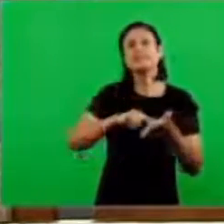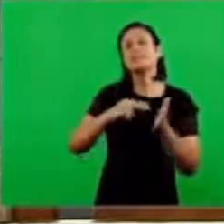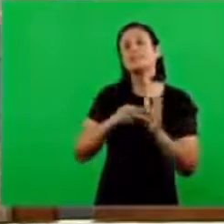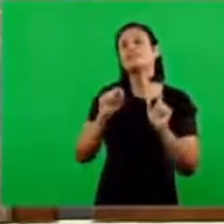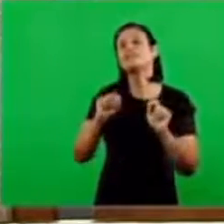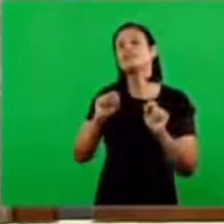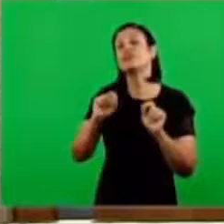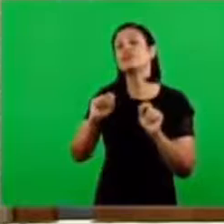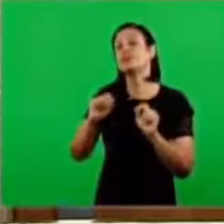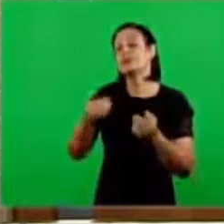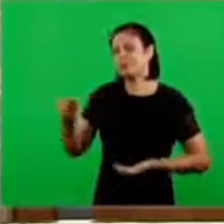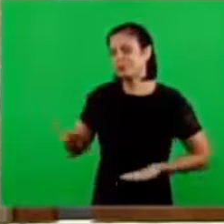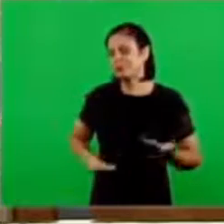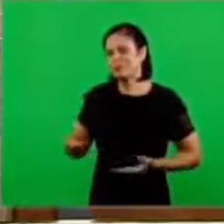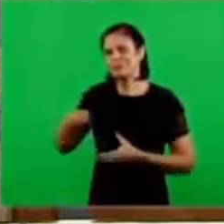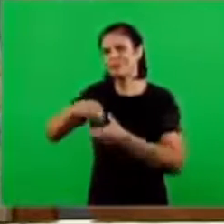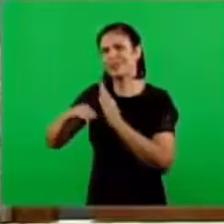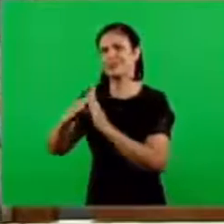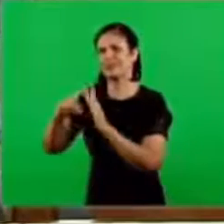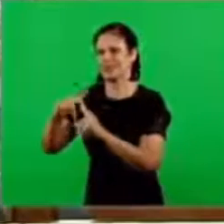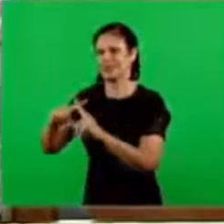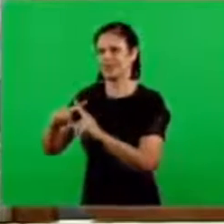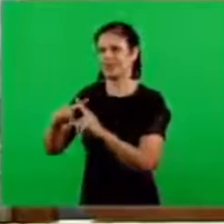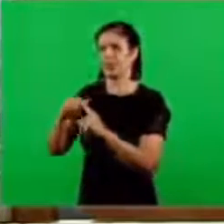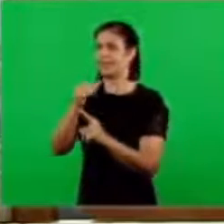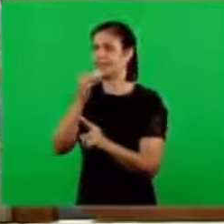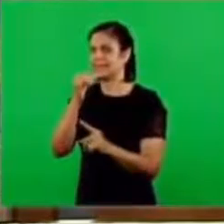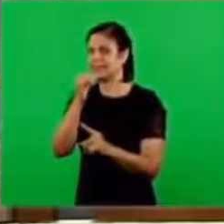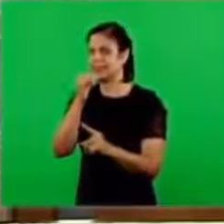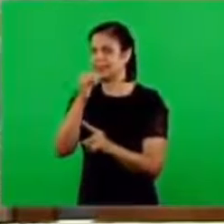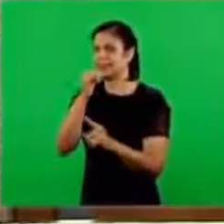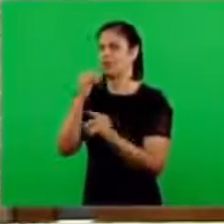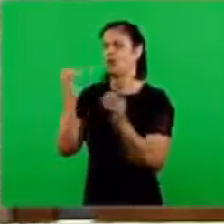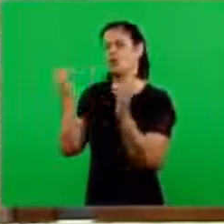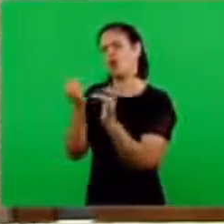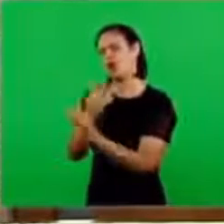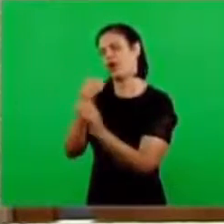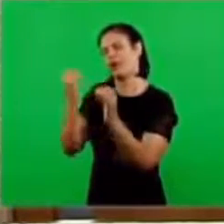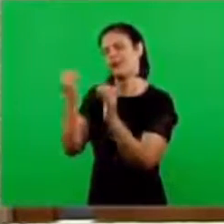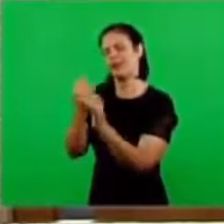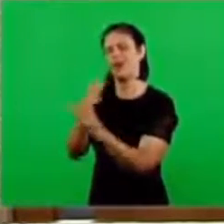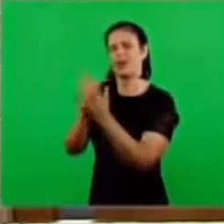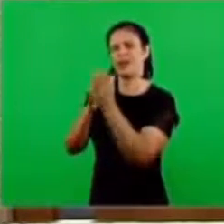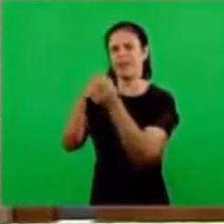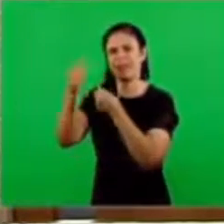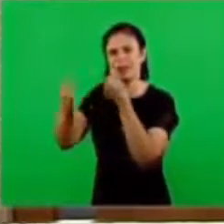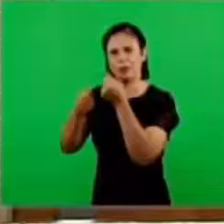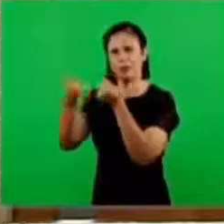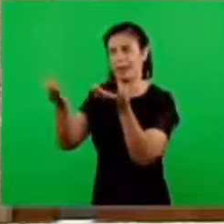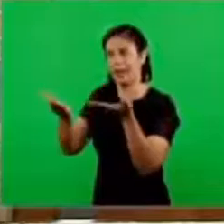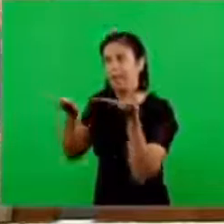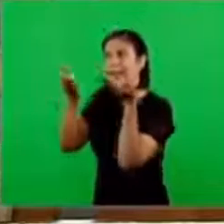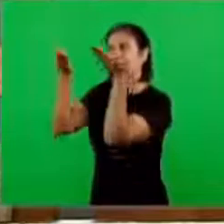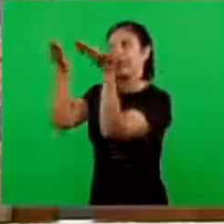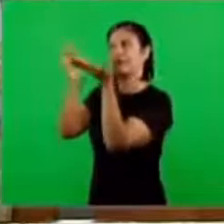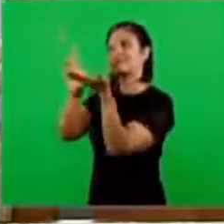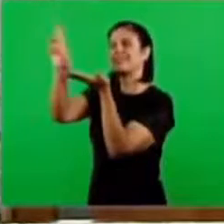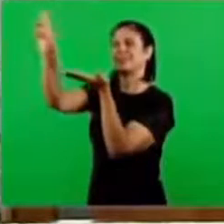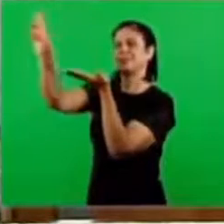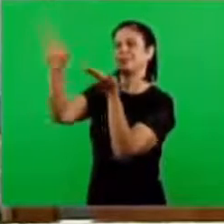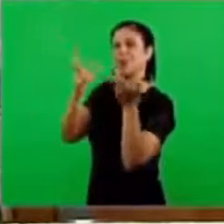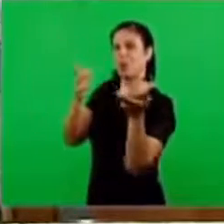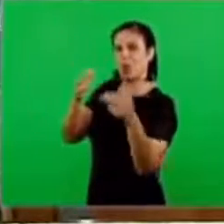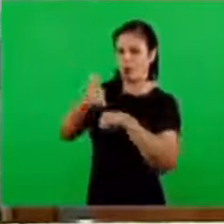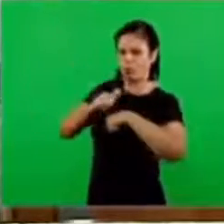his glorifications, his feelings, all of it is dedicated to the Lord because it is in function to